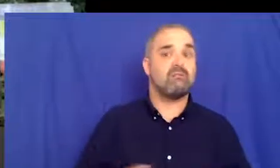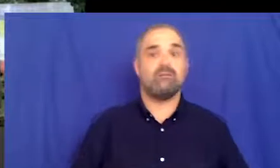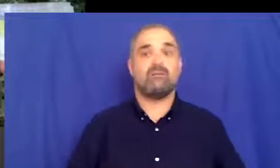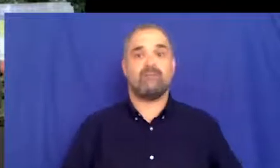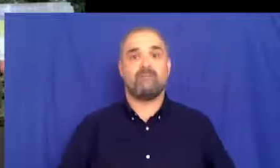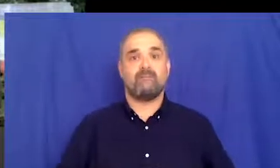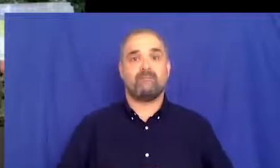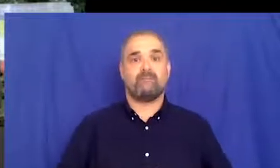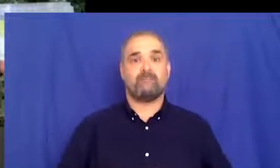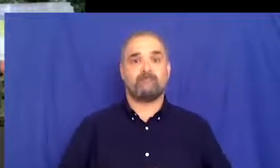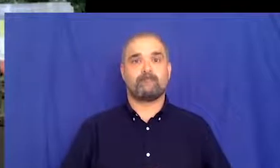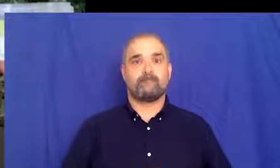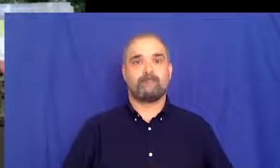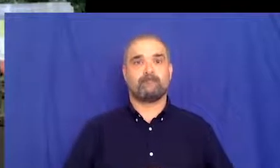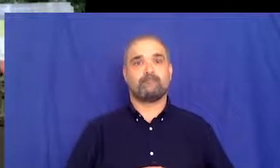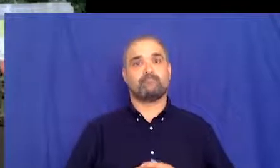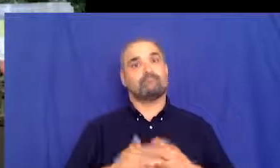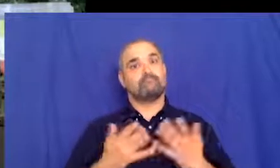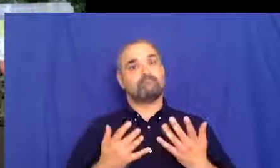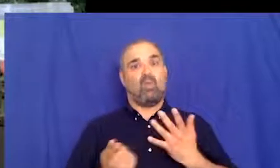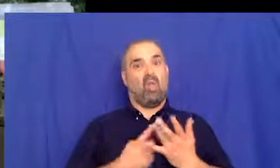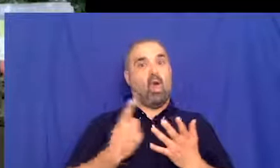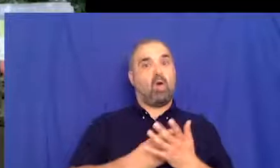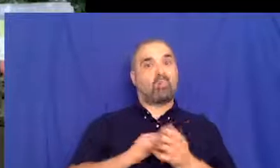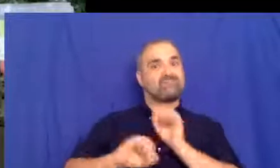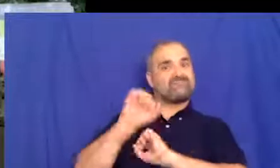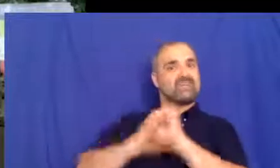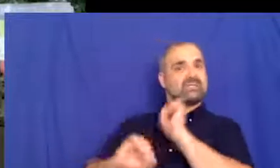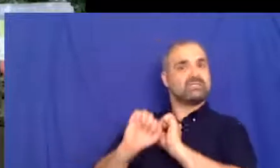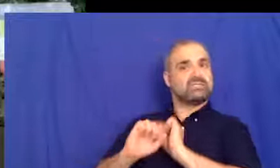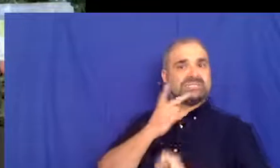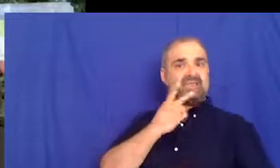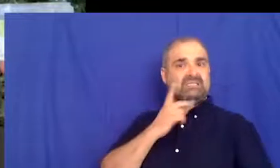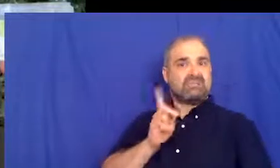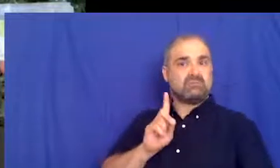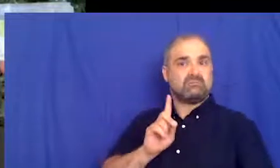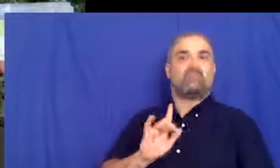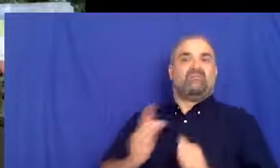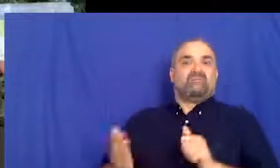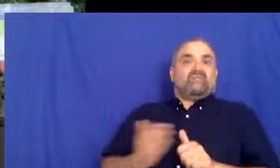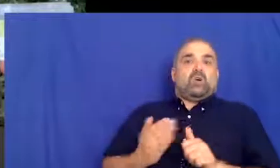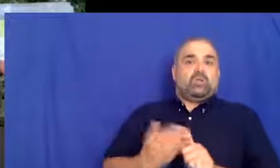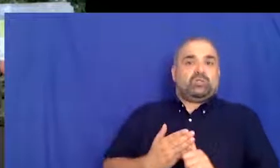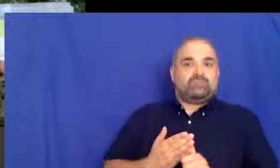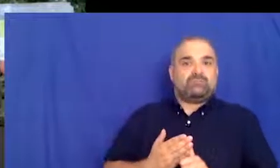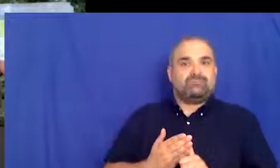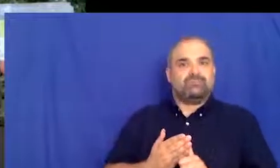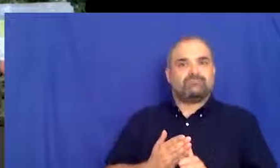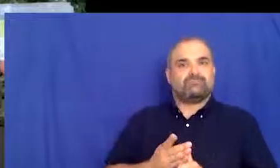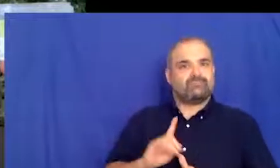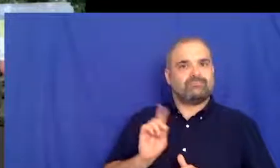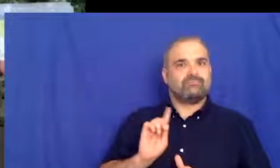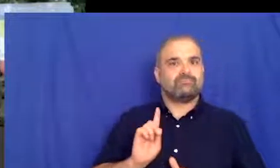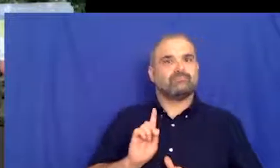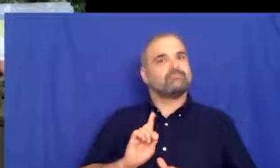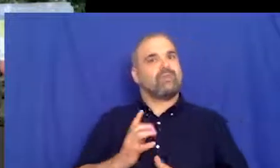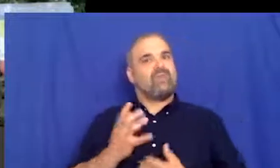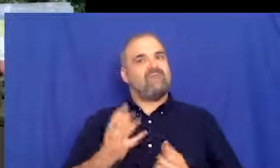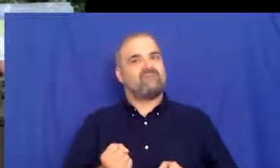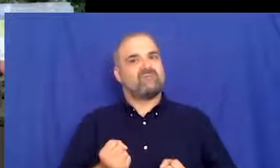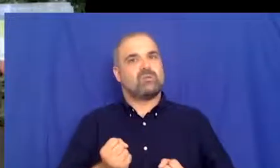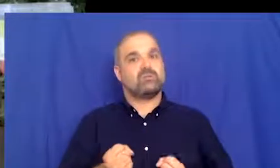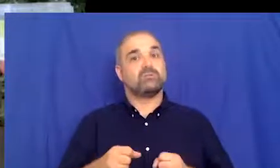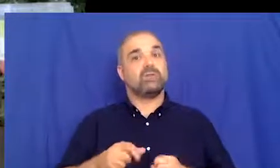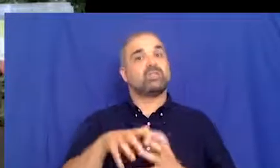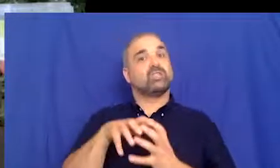that they'd actually give up. But the other defense he's got, which he uses before he uses just hiding away,